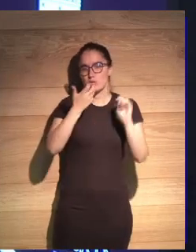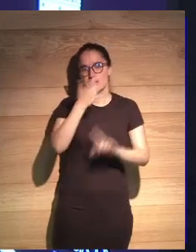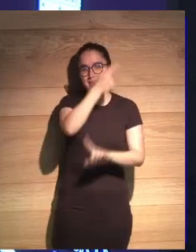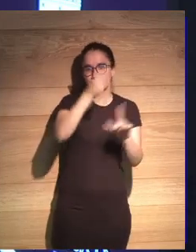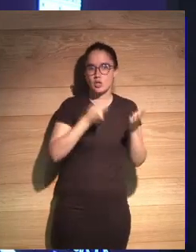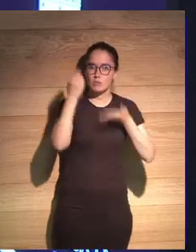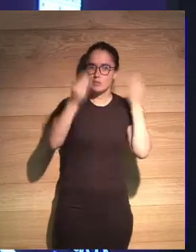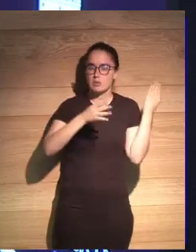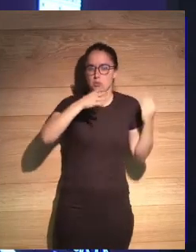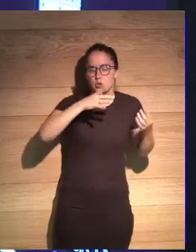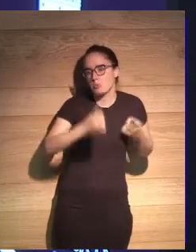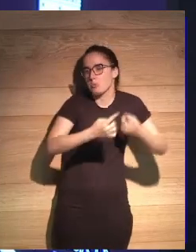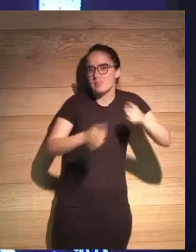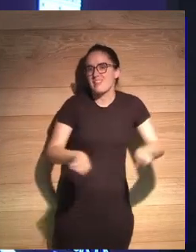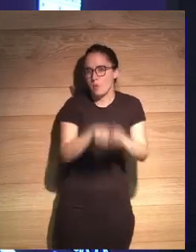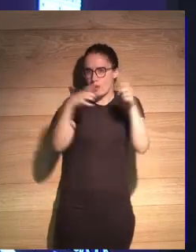want to,